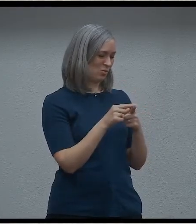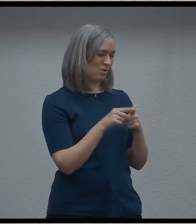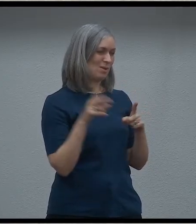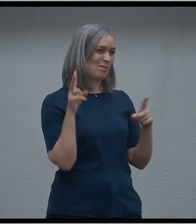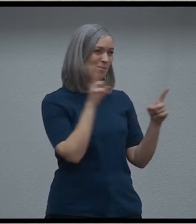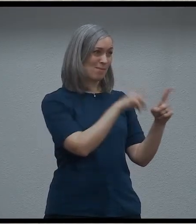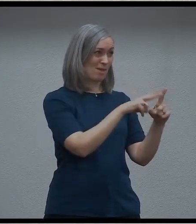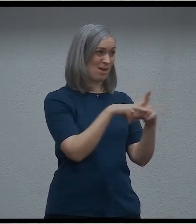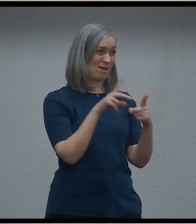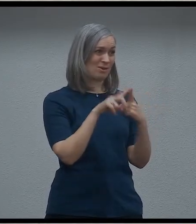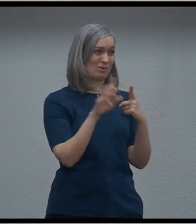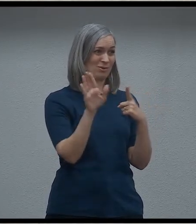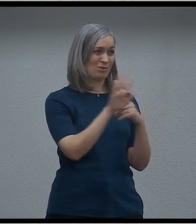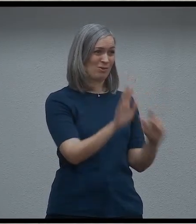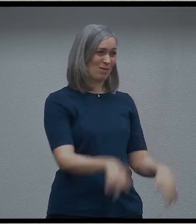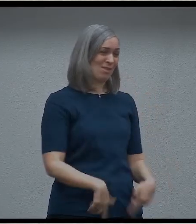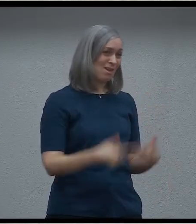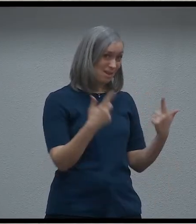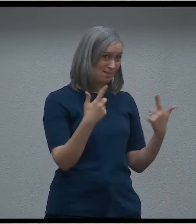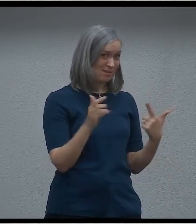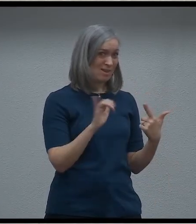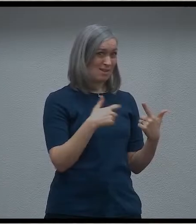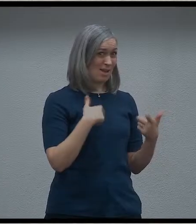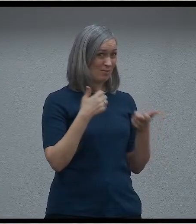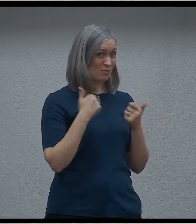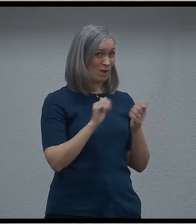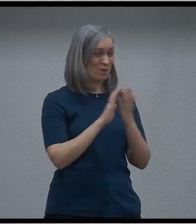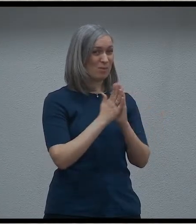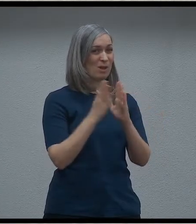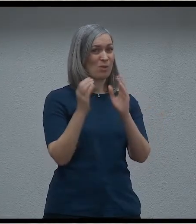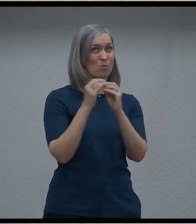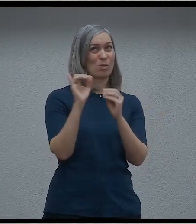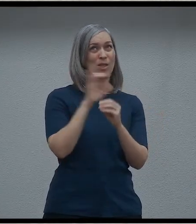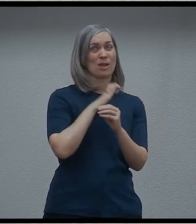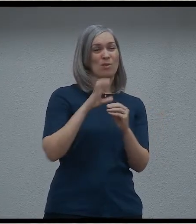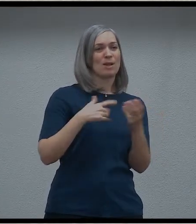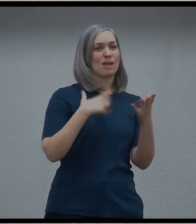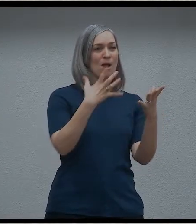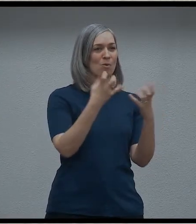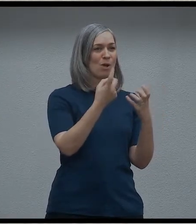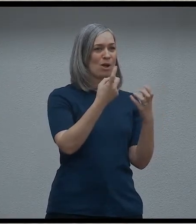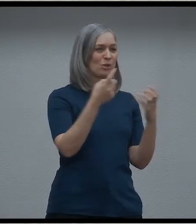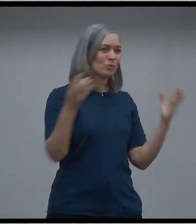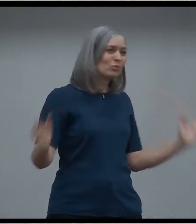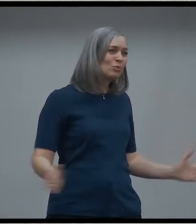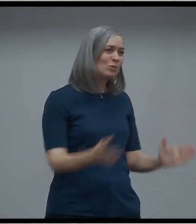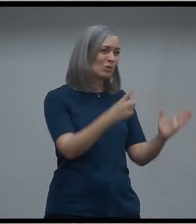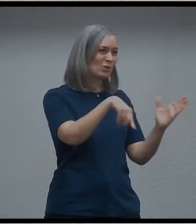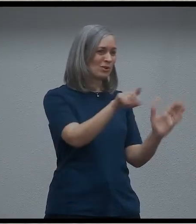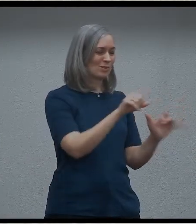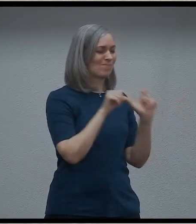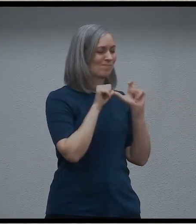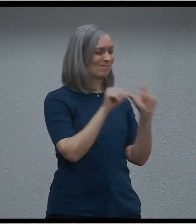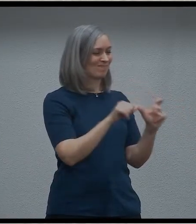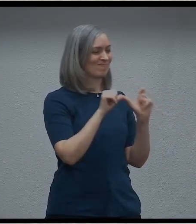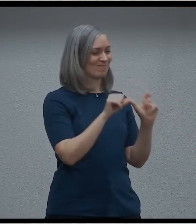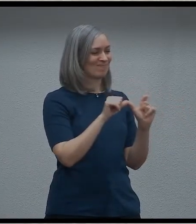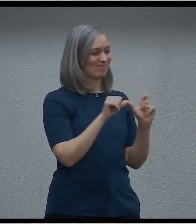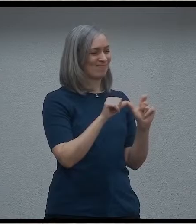life. And just as I'm trying to be more like Christ, I want to encourage you to keep going, to keep